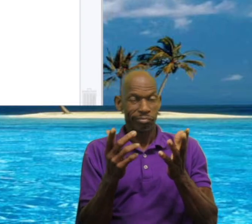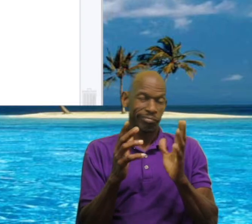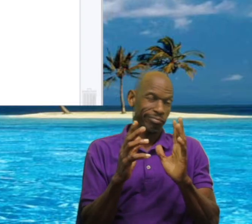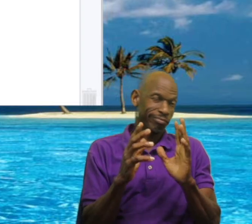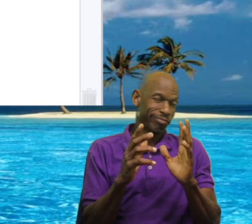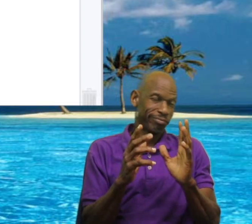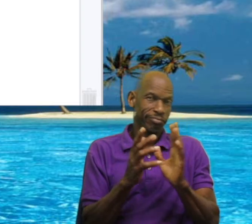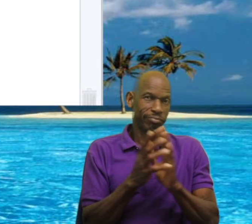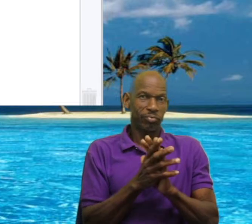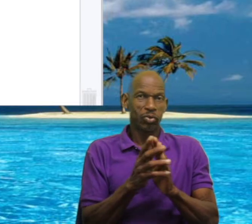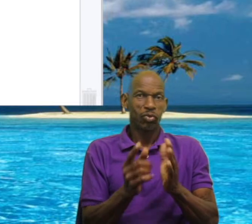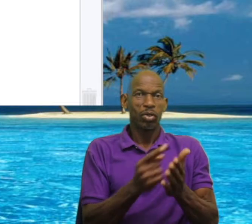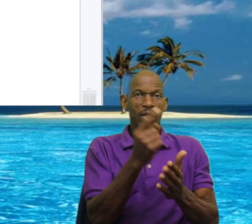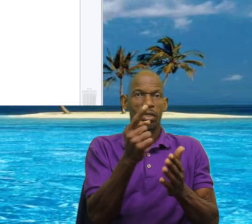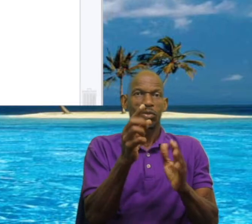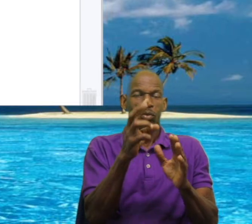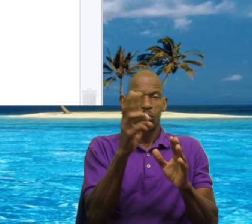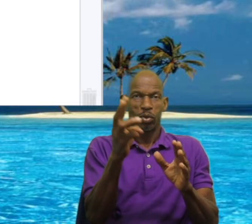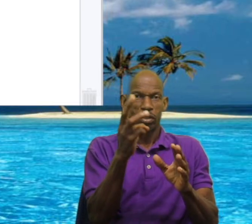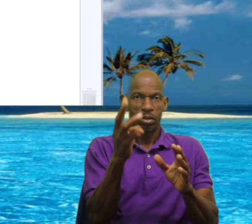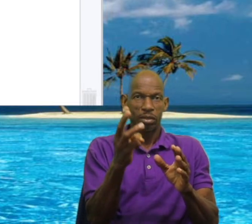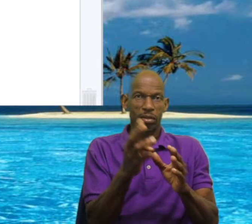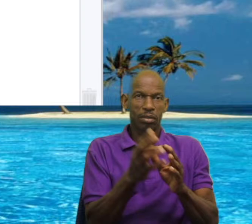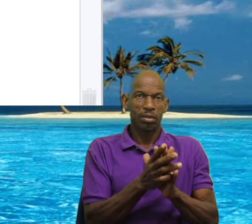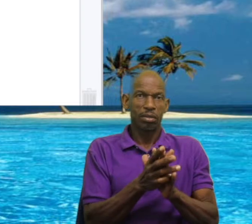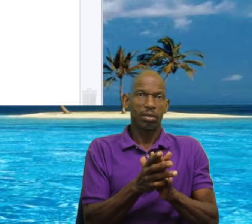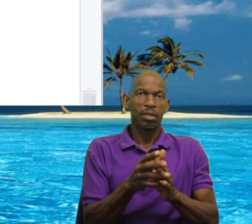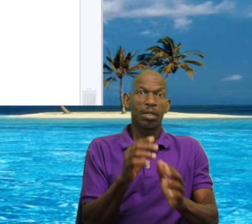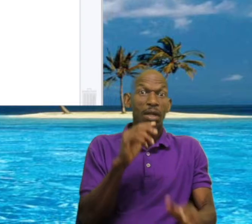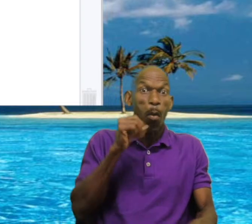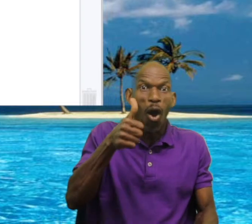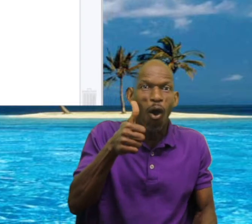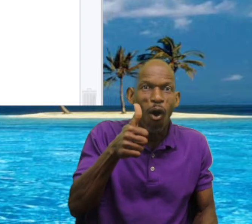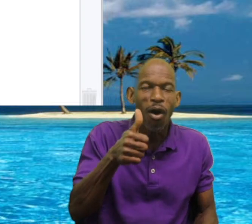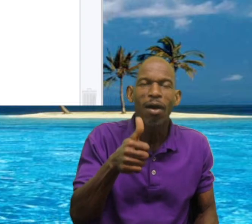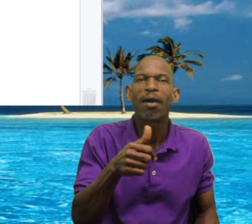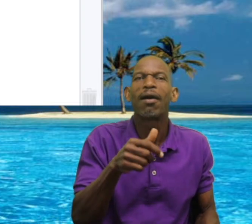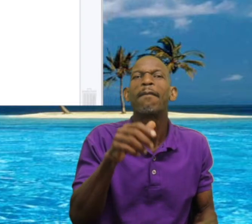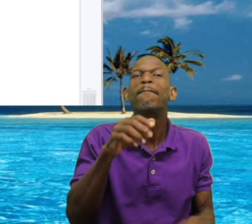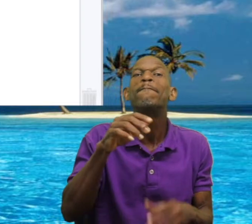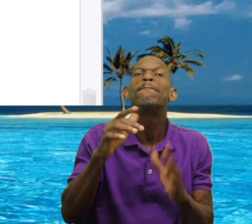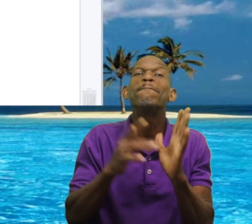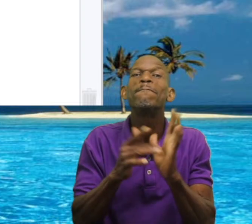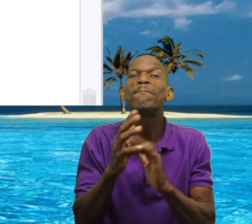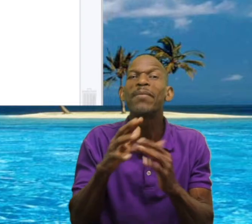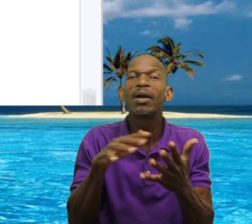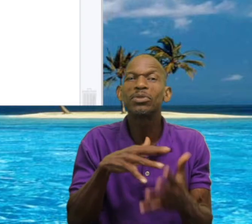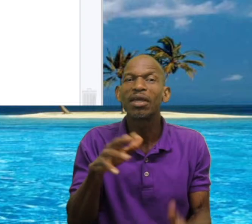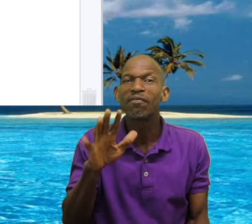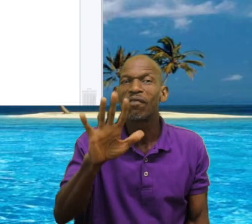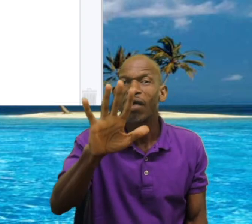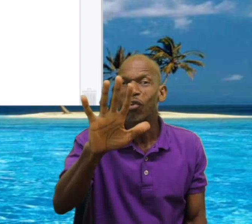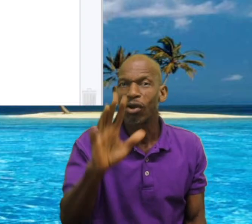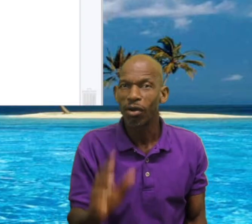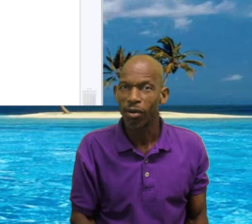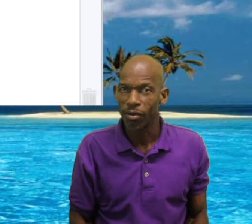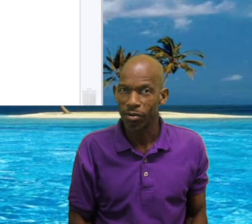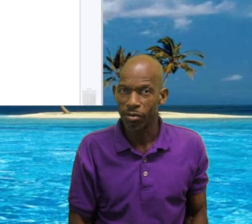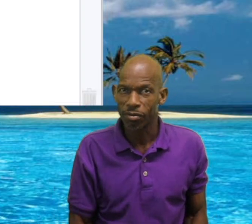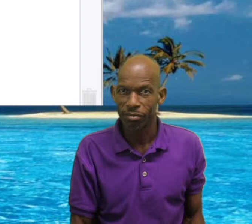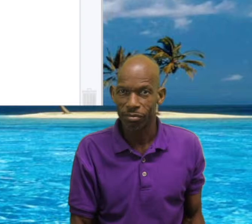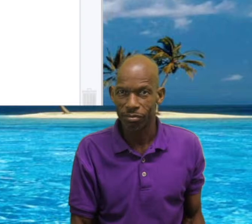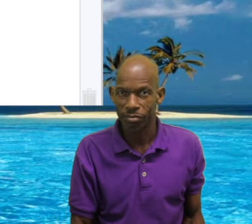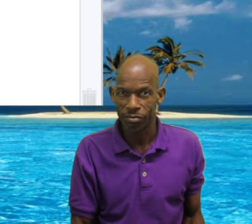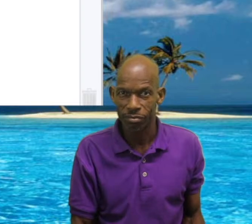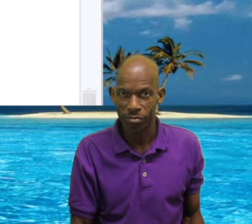God, back with English 1. Tomorrow we have our Bible study at 5 p.m. So please join us with our